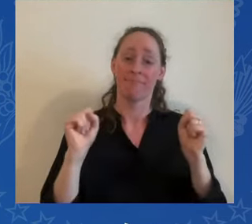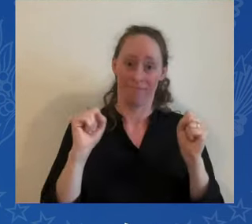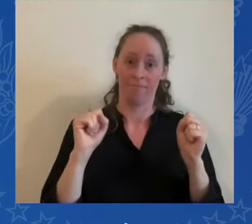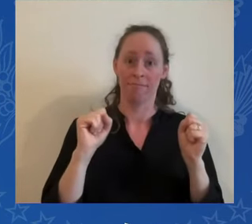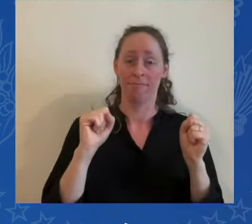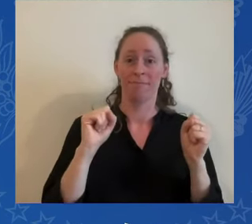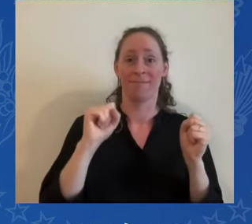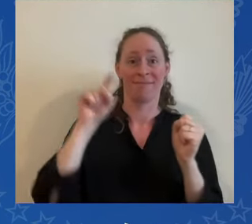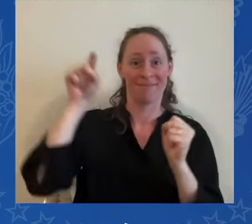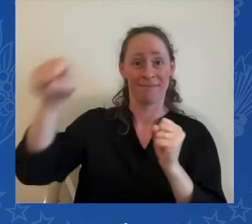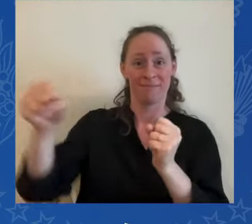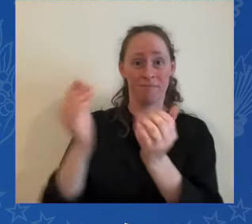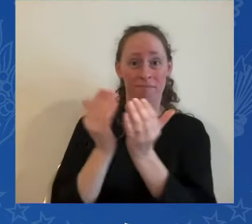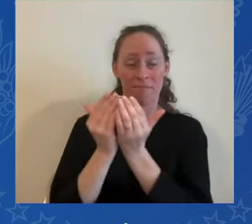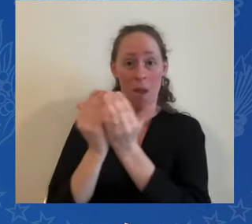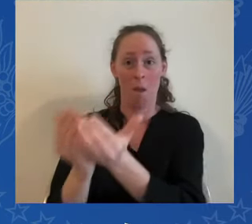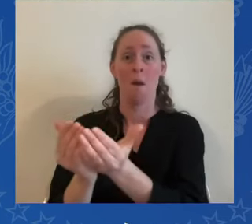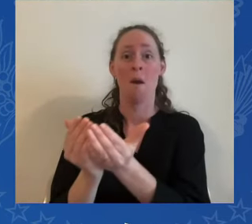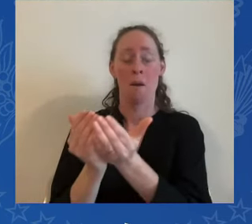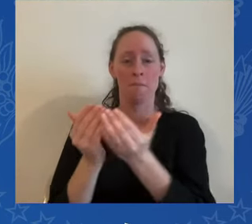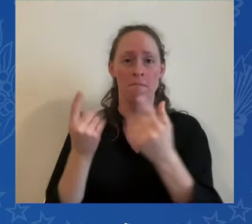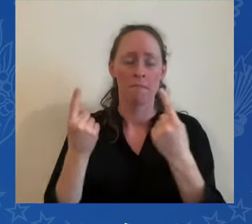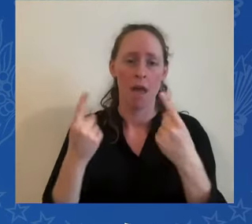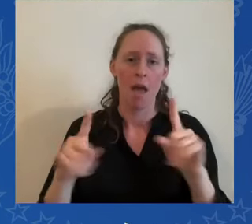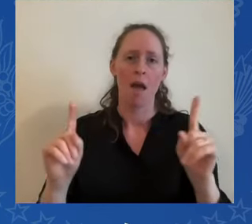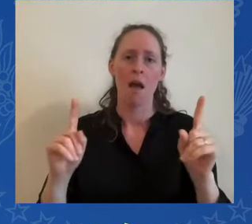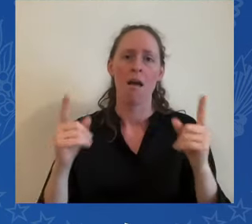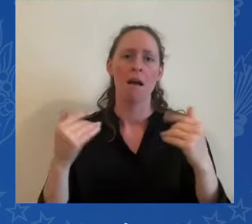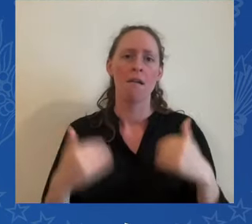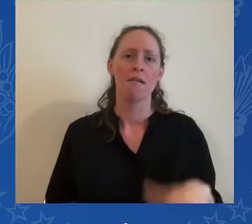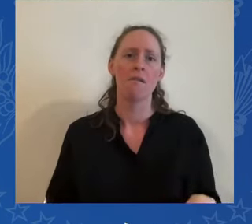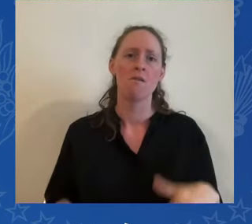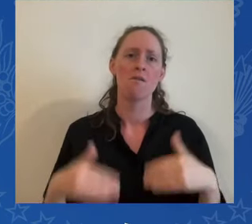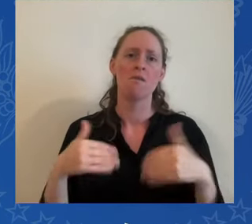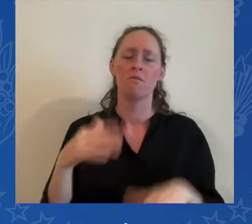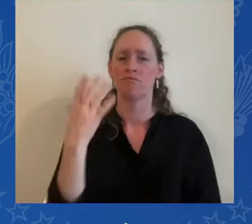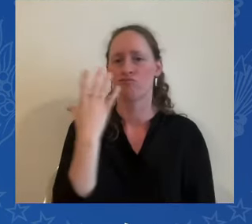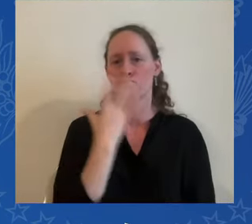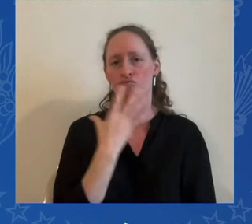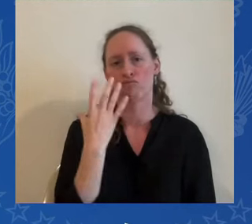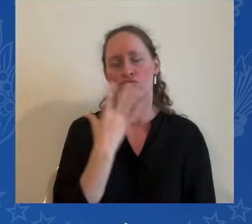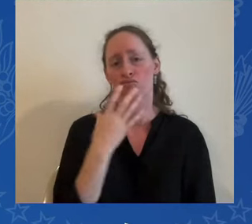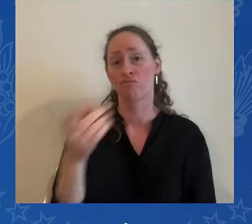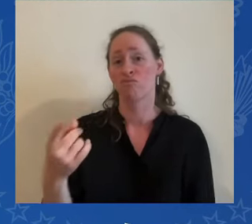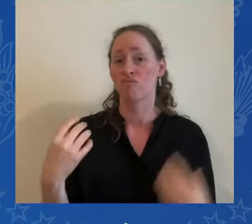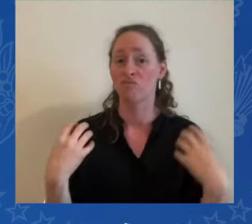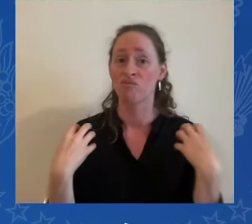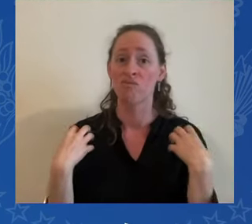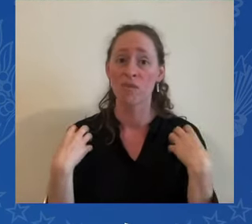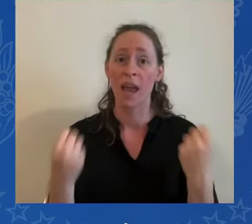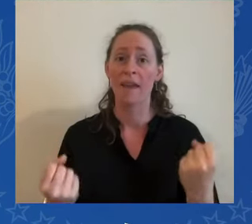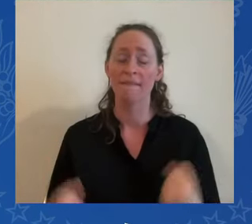That's bravery. Months earlier, 2 miles off Staten Island,